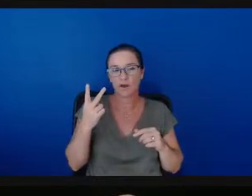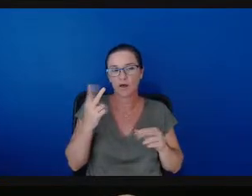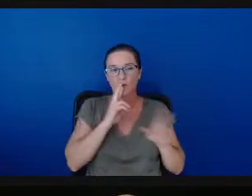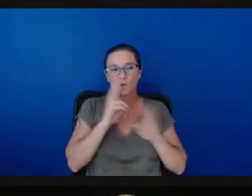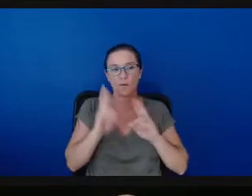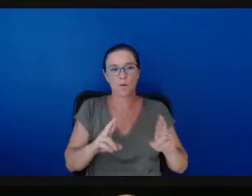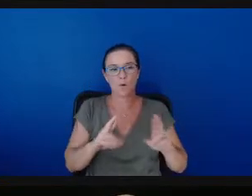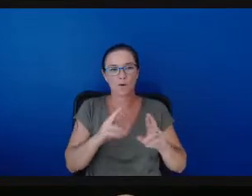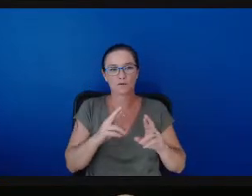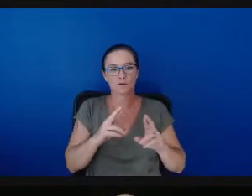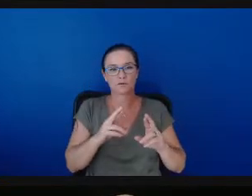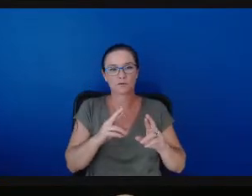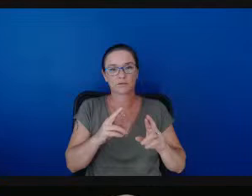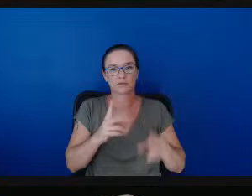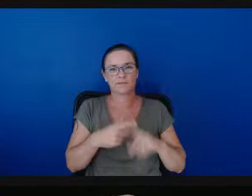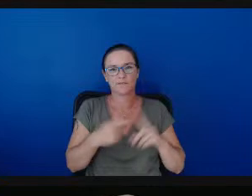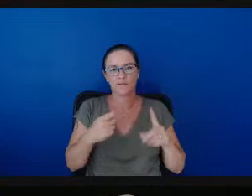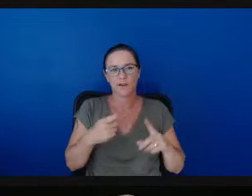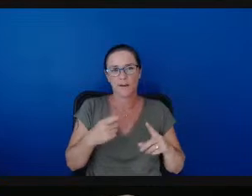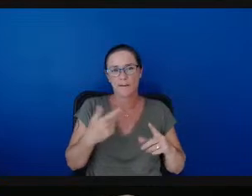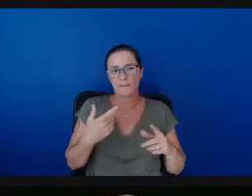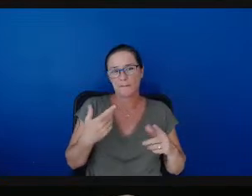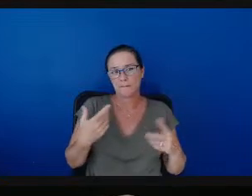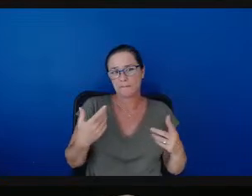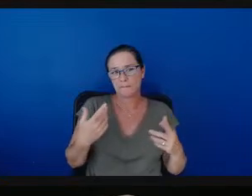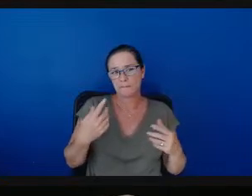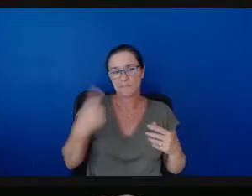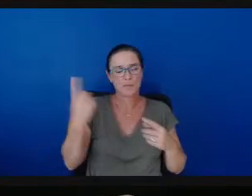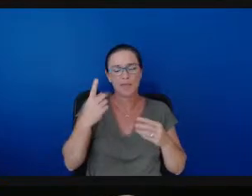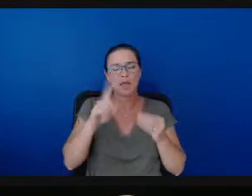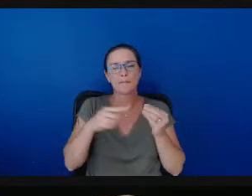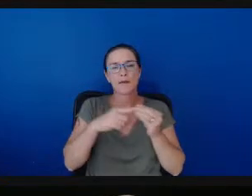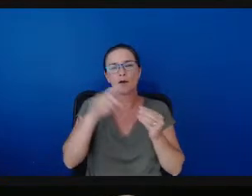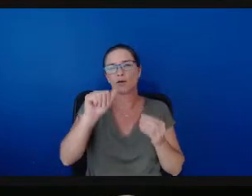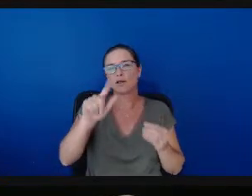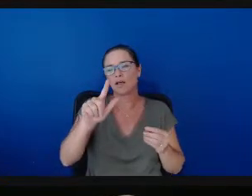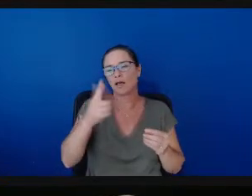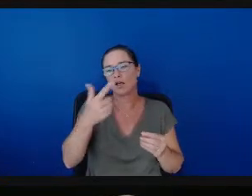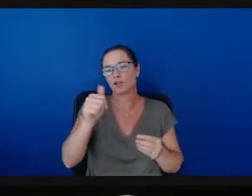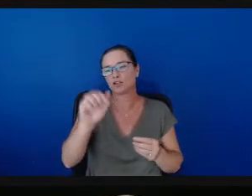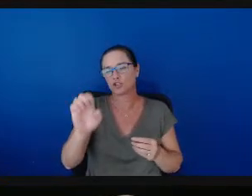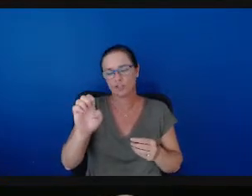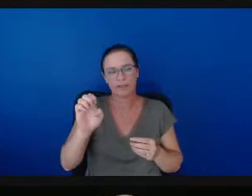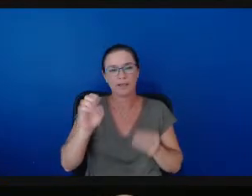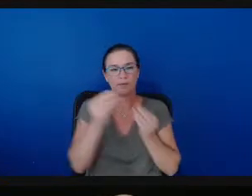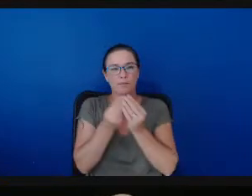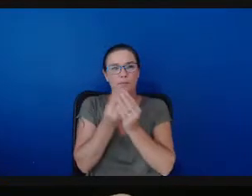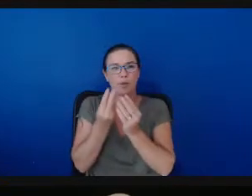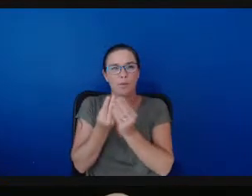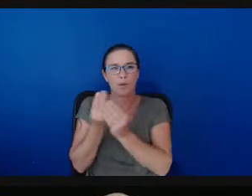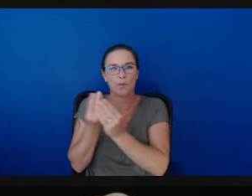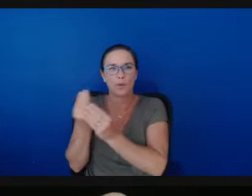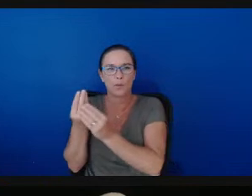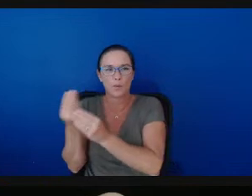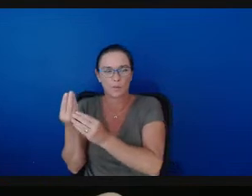from, was it a NASA study perhaps, of the algal blooms as a result of that eruption. Right.